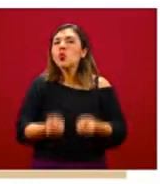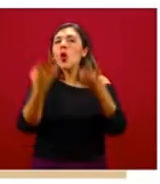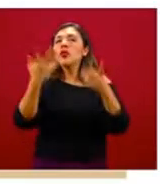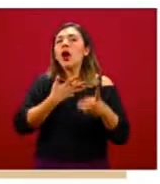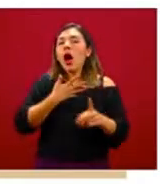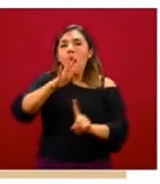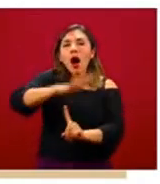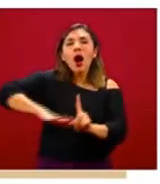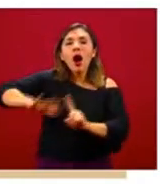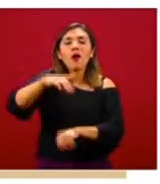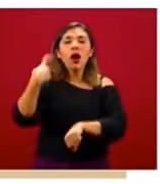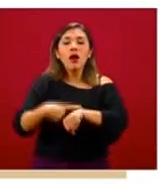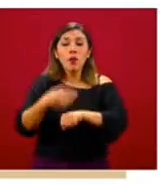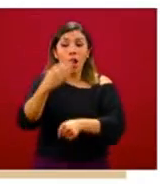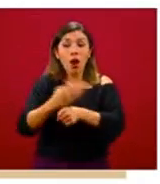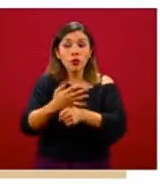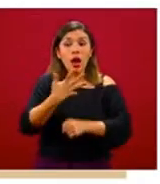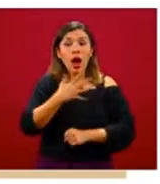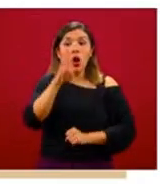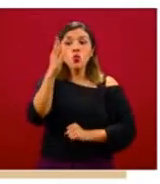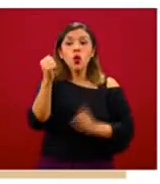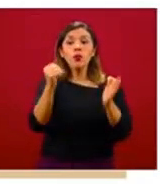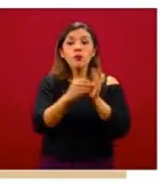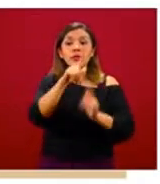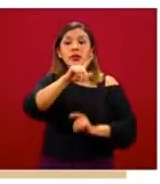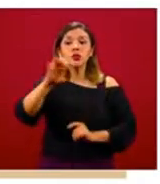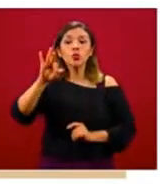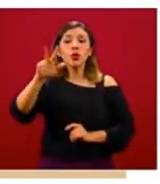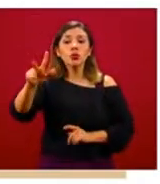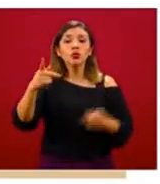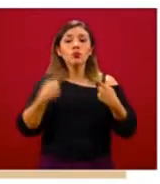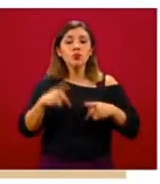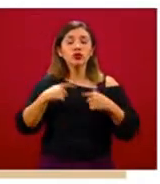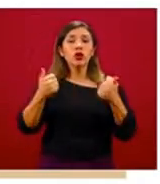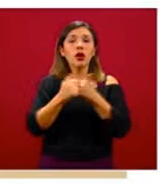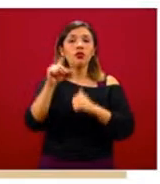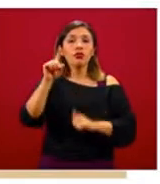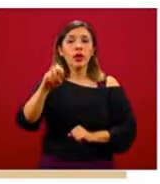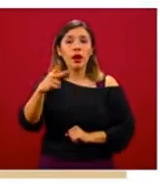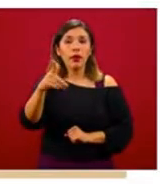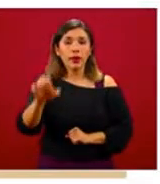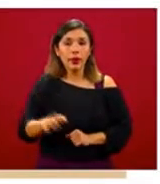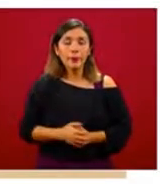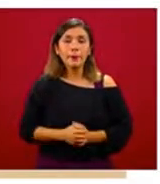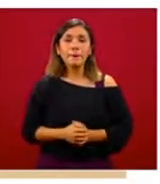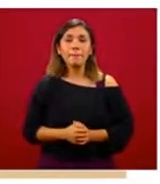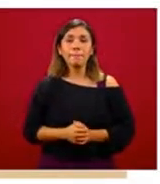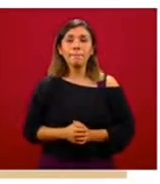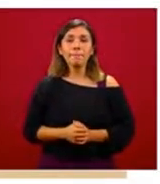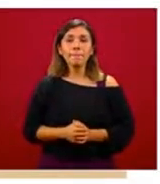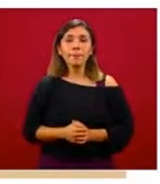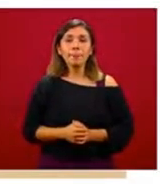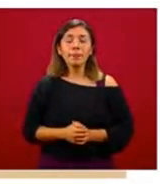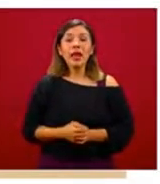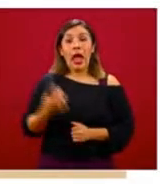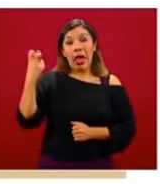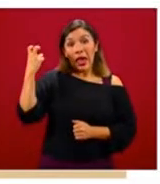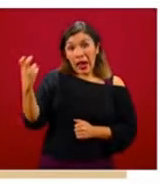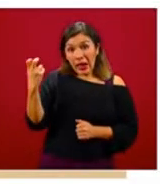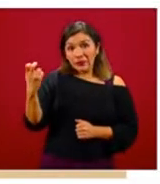can see the initial estimate, which is